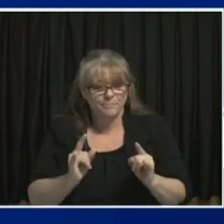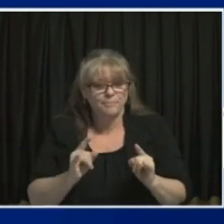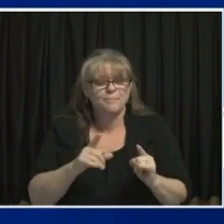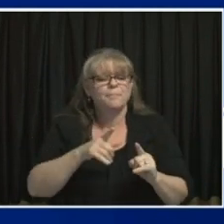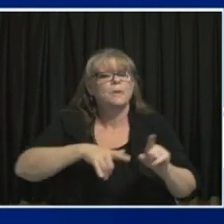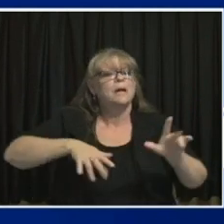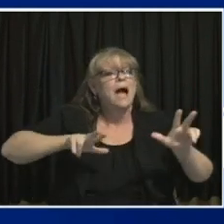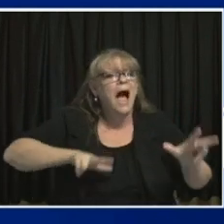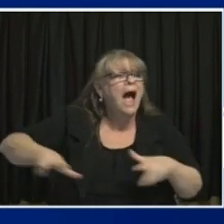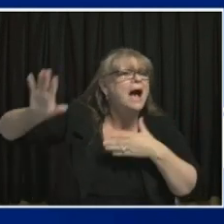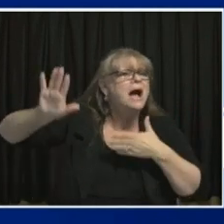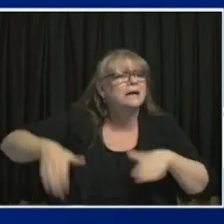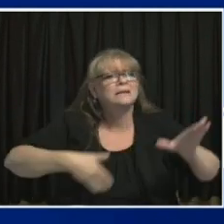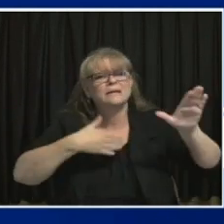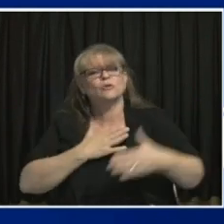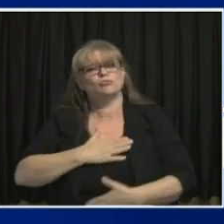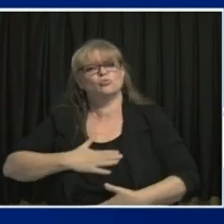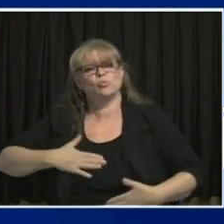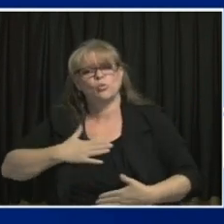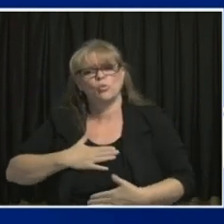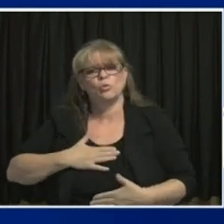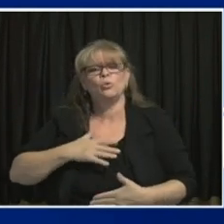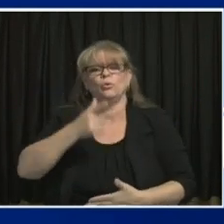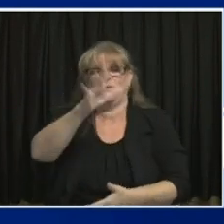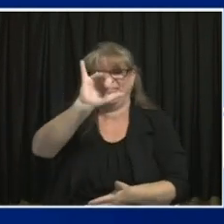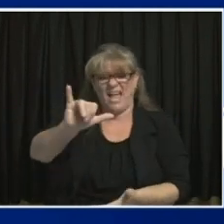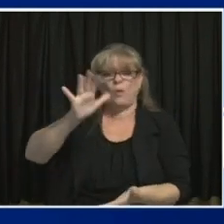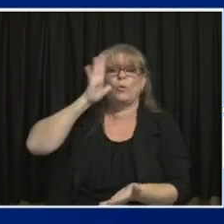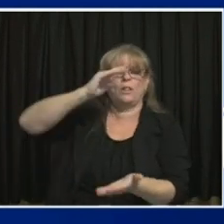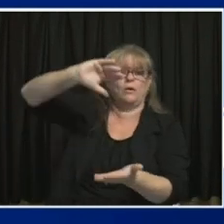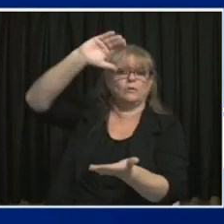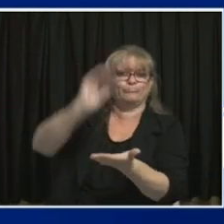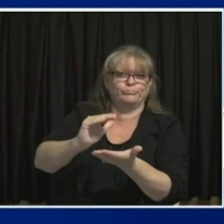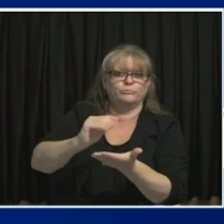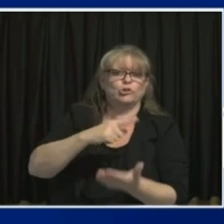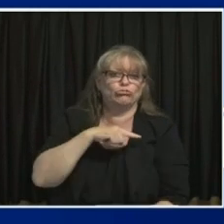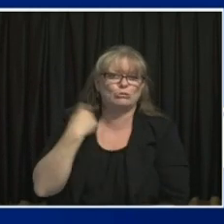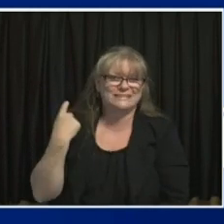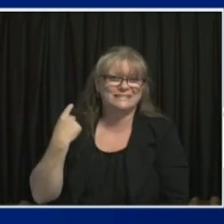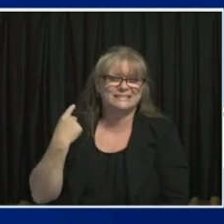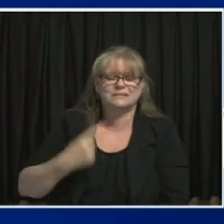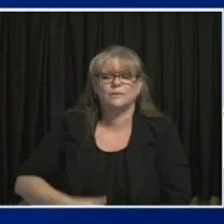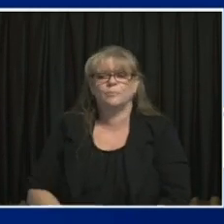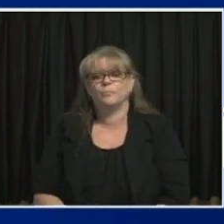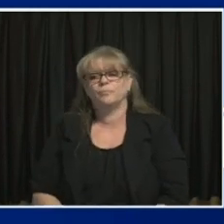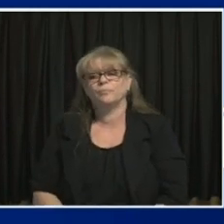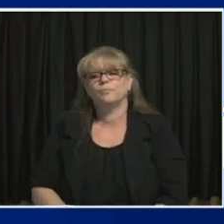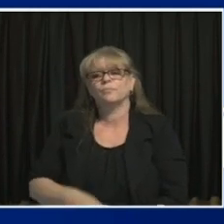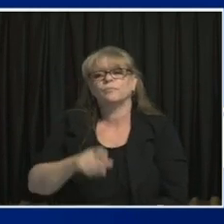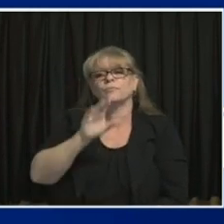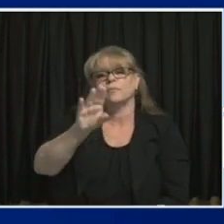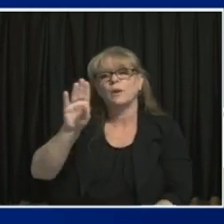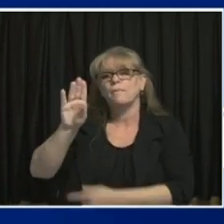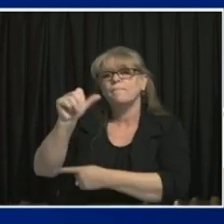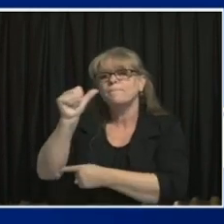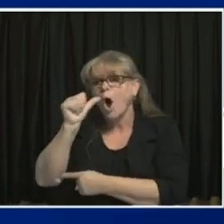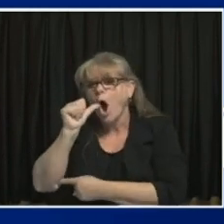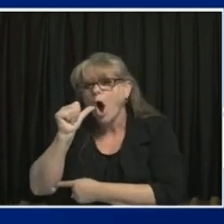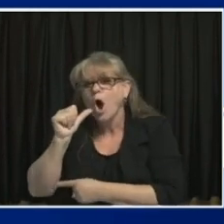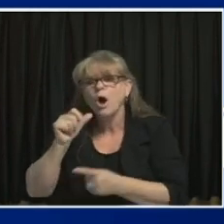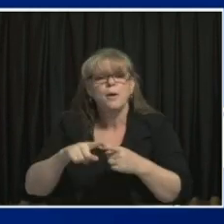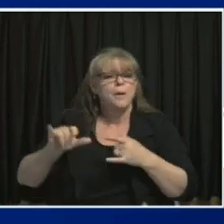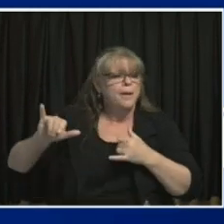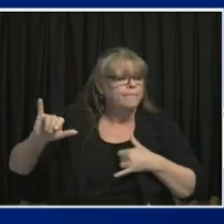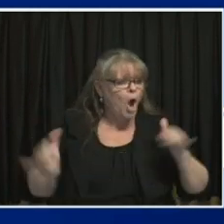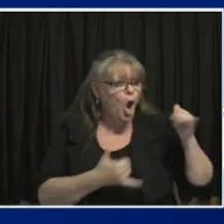risky things that we can do, especially while lots of other activities that we take for granted, bars and parties and concerts and sporting events, still